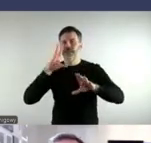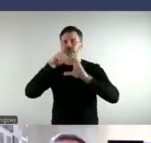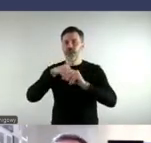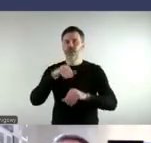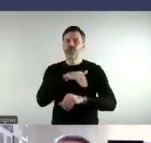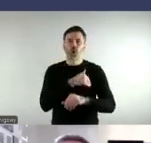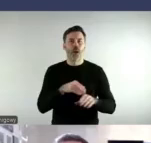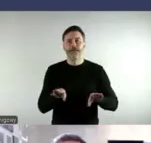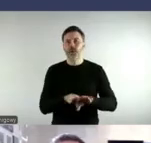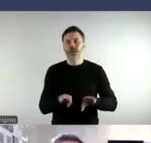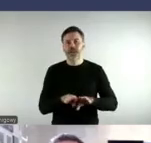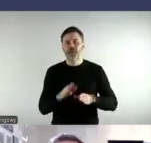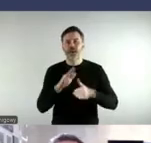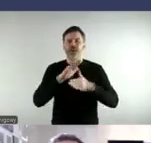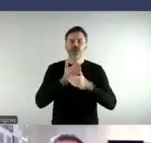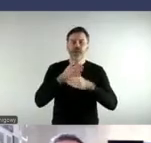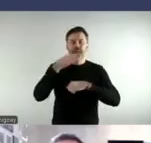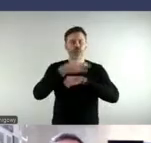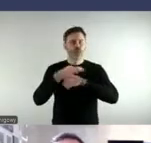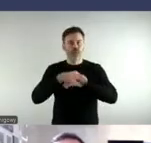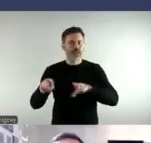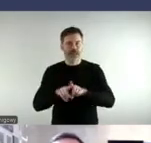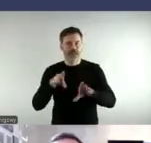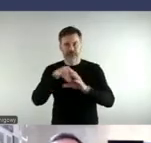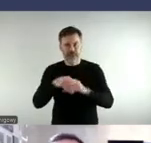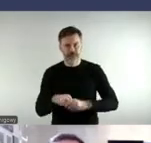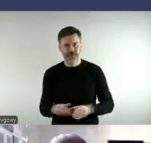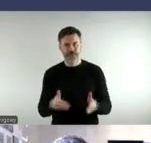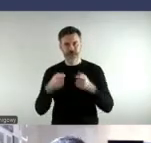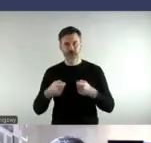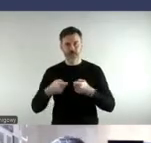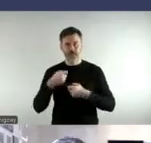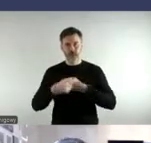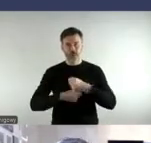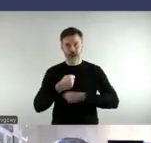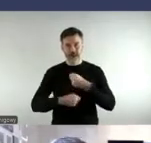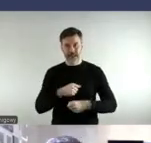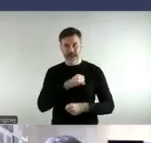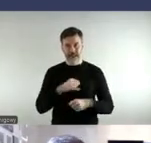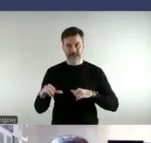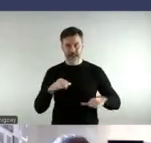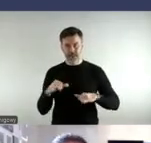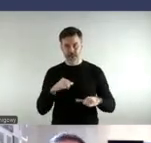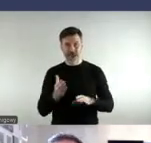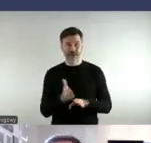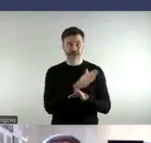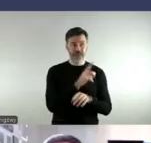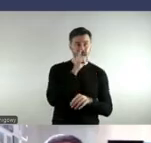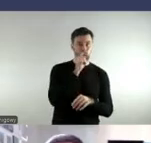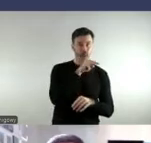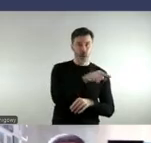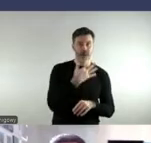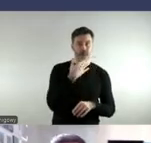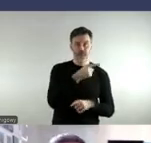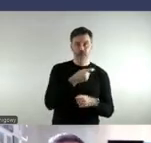organizing lessons, presenting crisis management systems in high schools and universities, and here